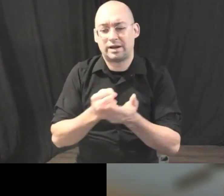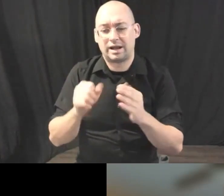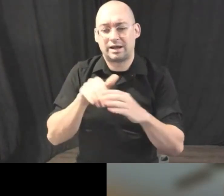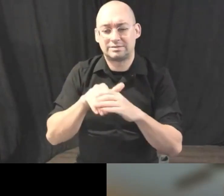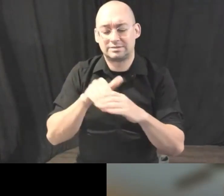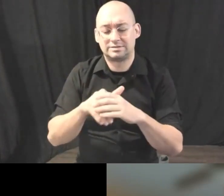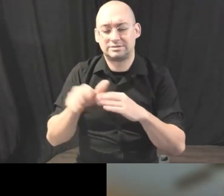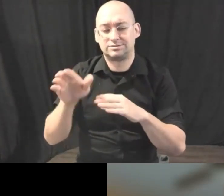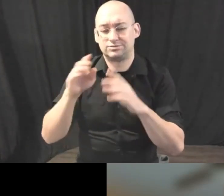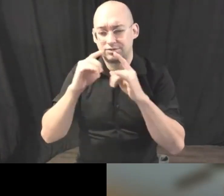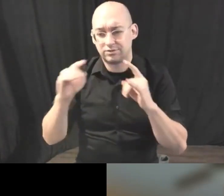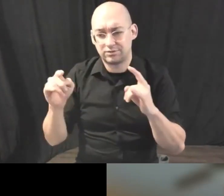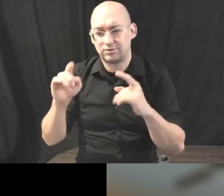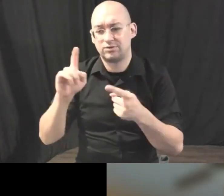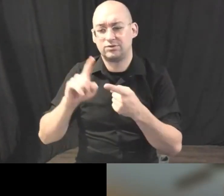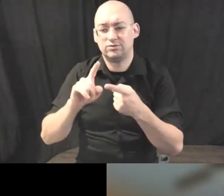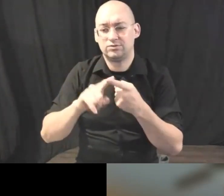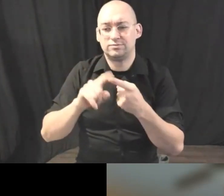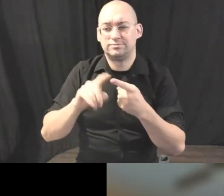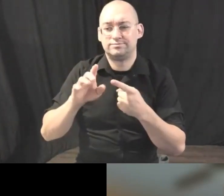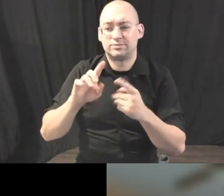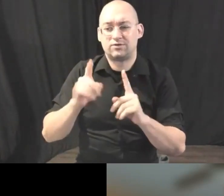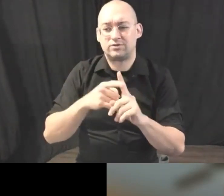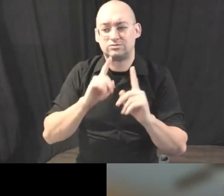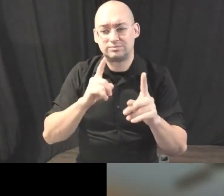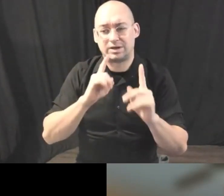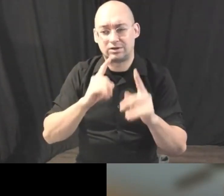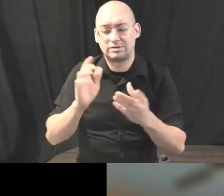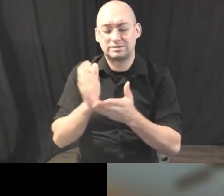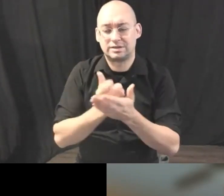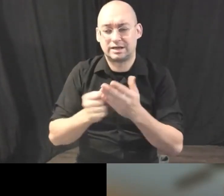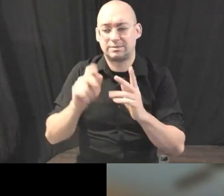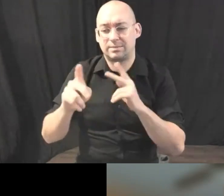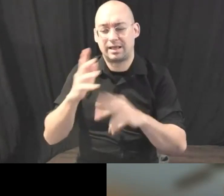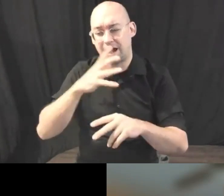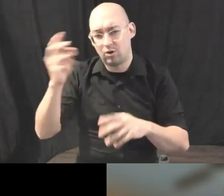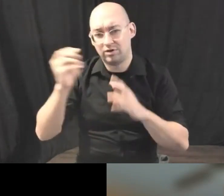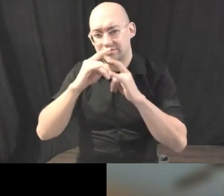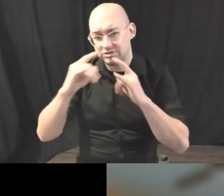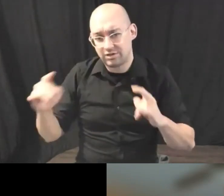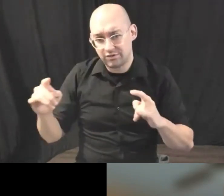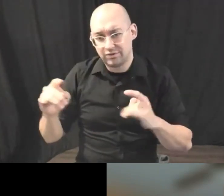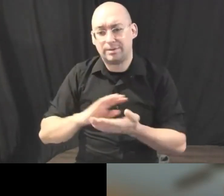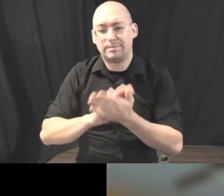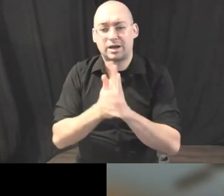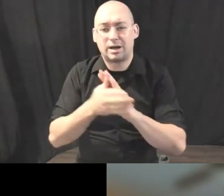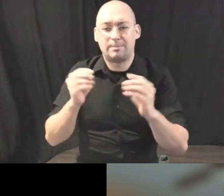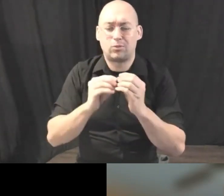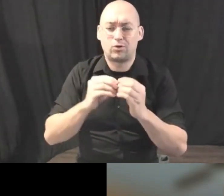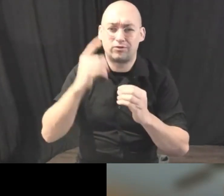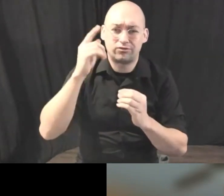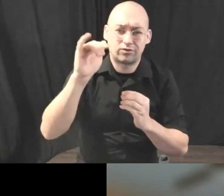to be first responders and help get people out of the shelter situations into other more permanent or